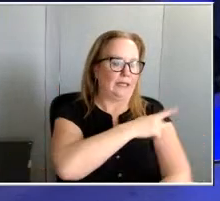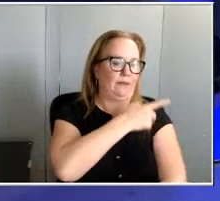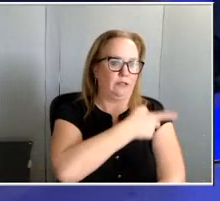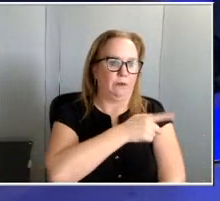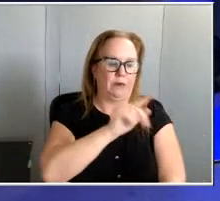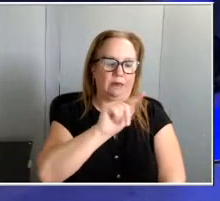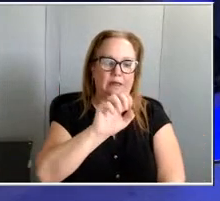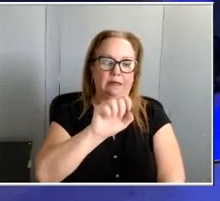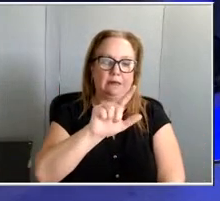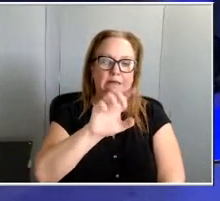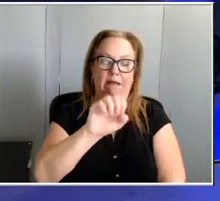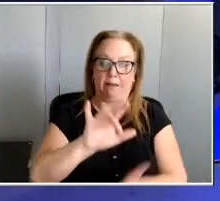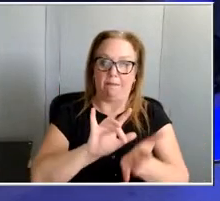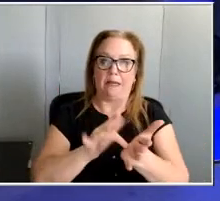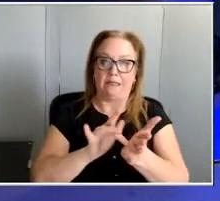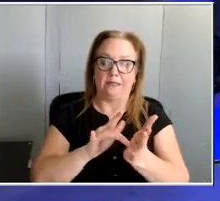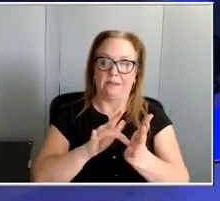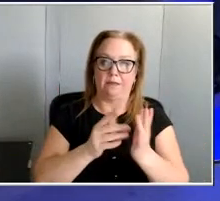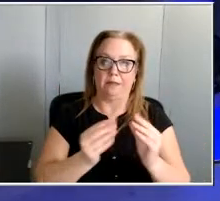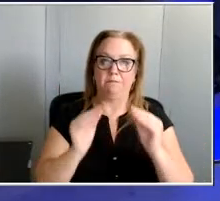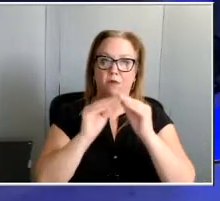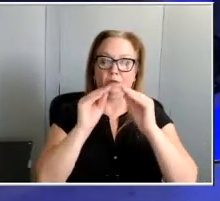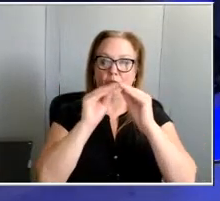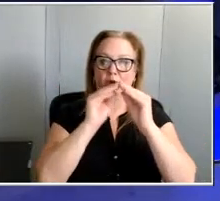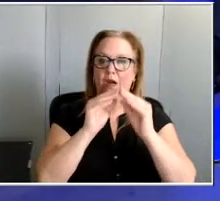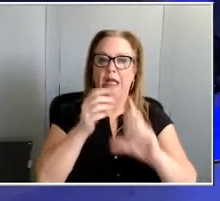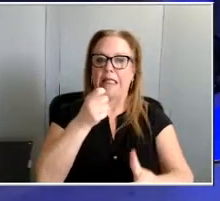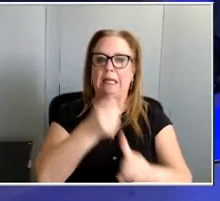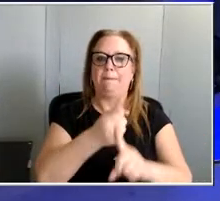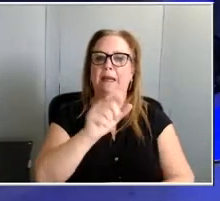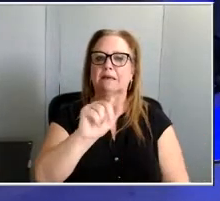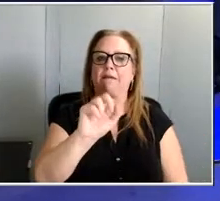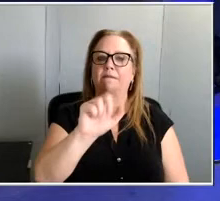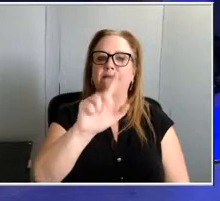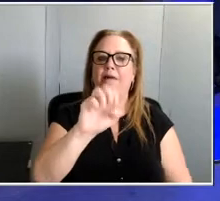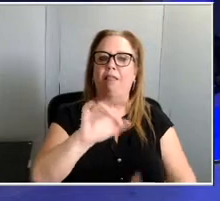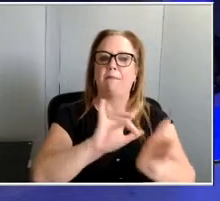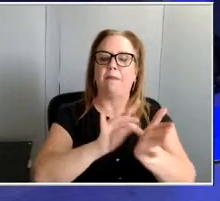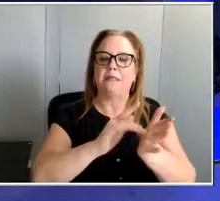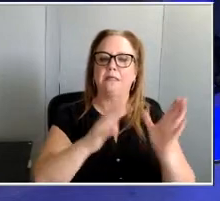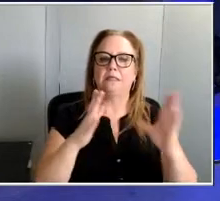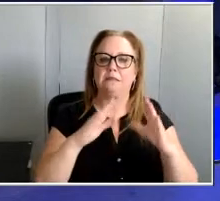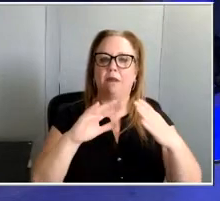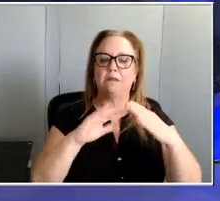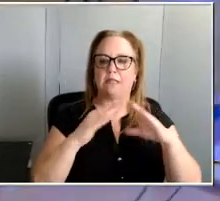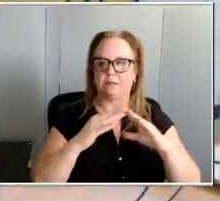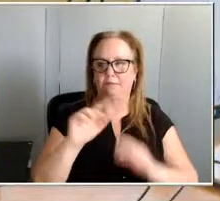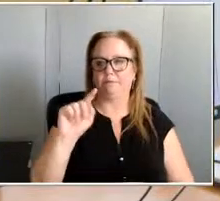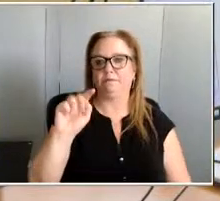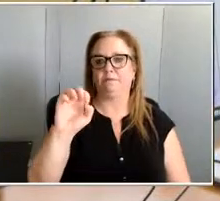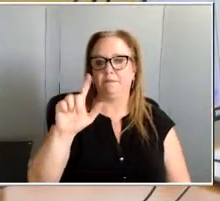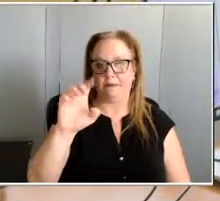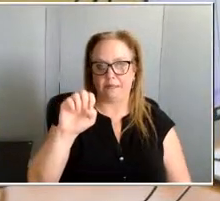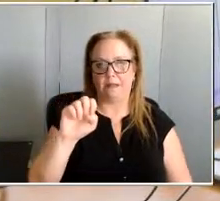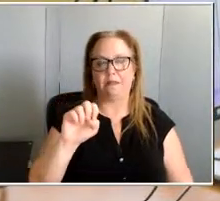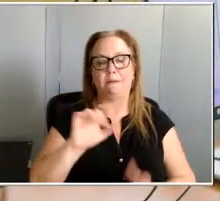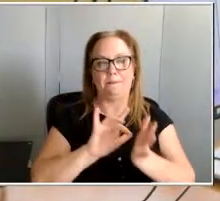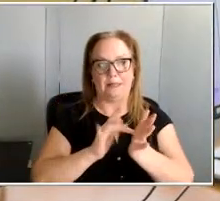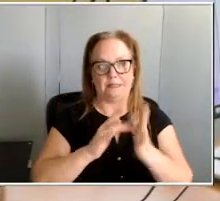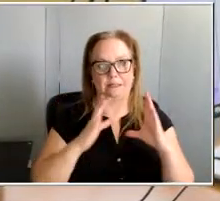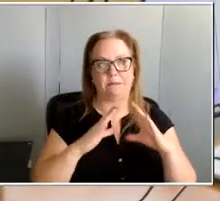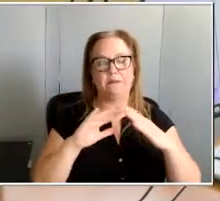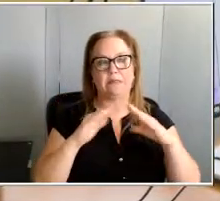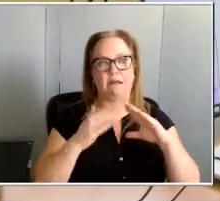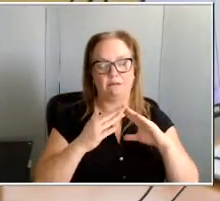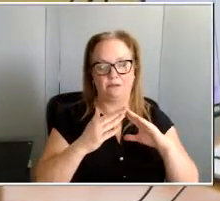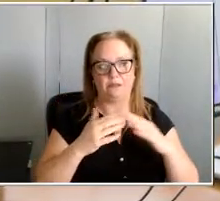play a bigger role. What are you seeing as the impact of telemedicine in small towns in Kansas? telemedicine in small towns in Kansas is huge.